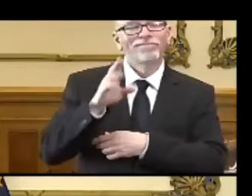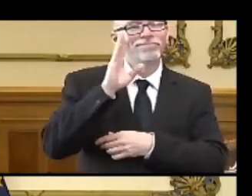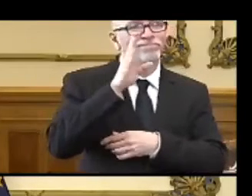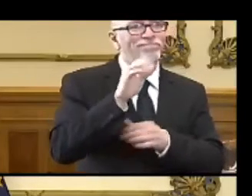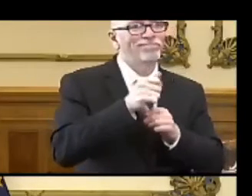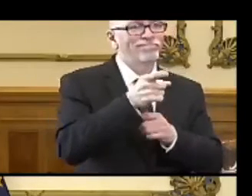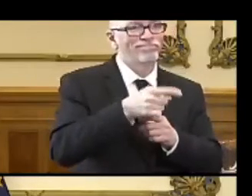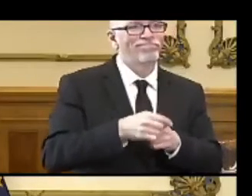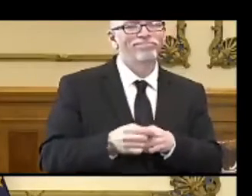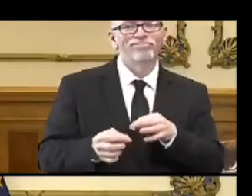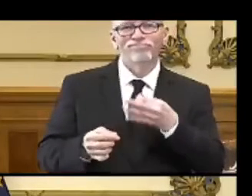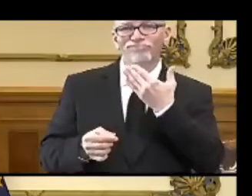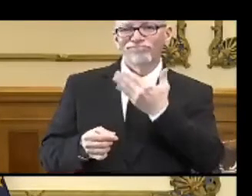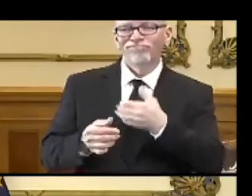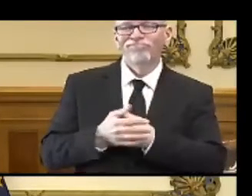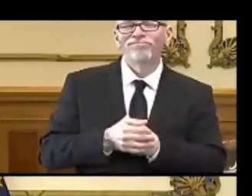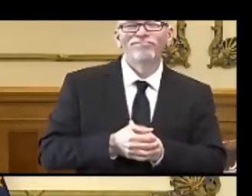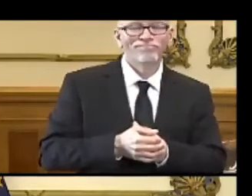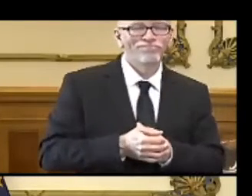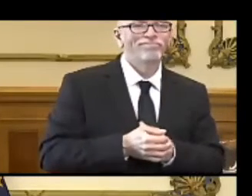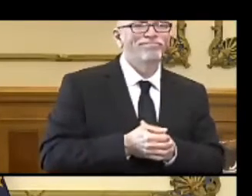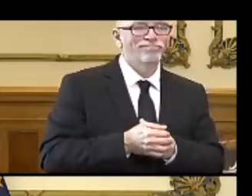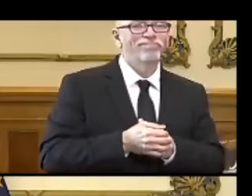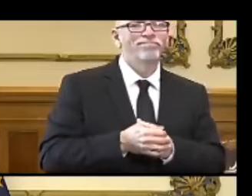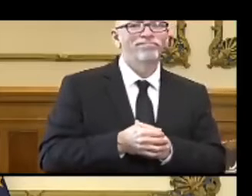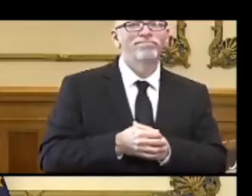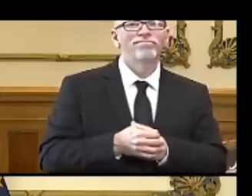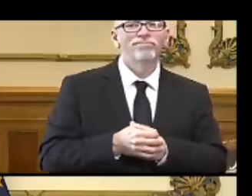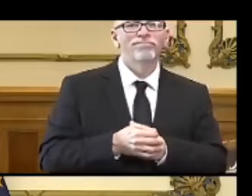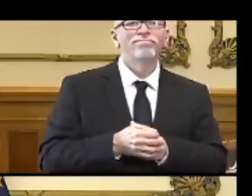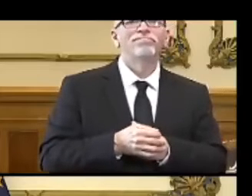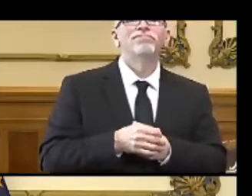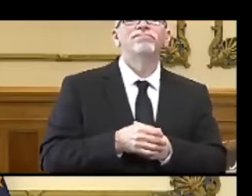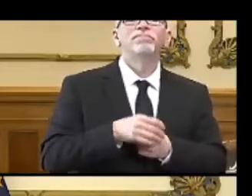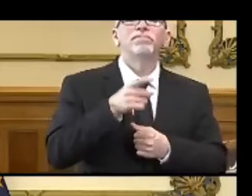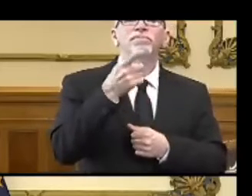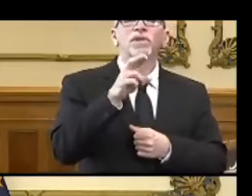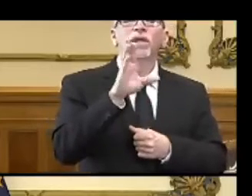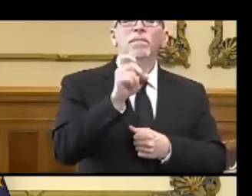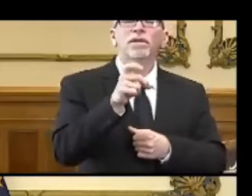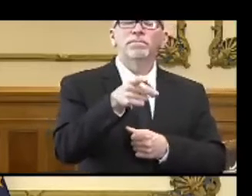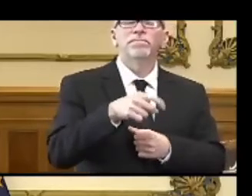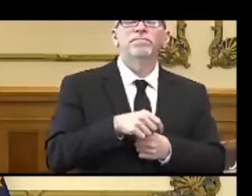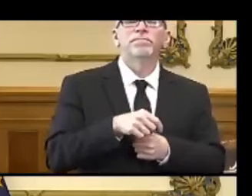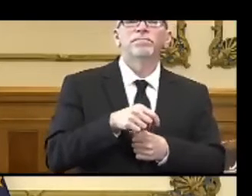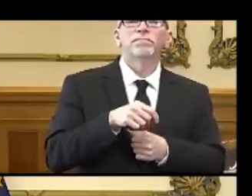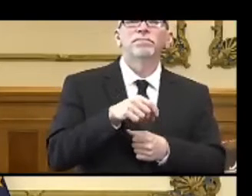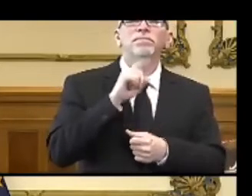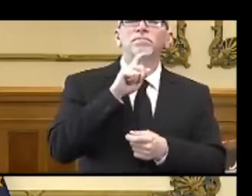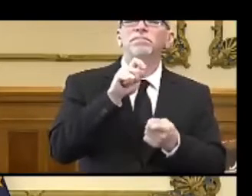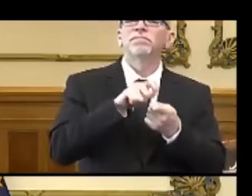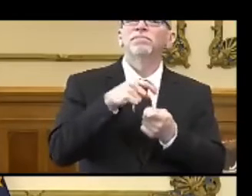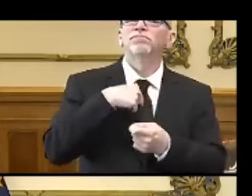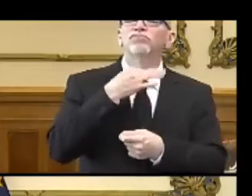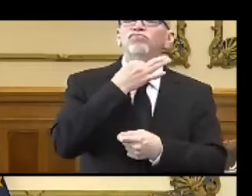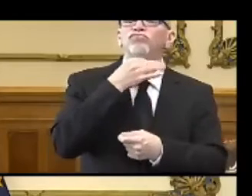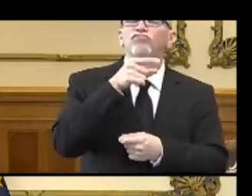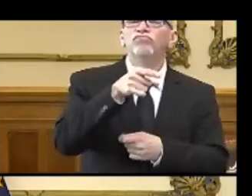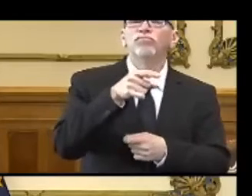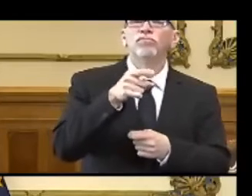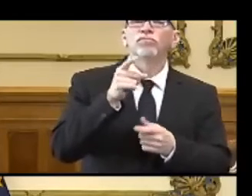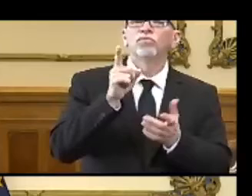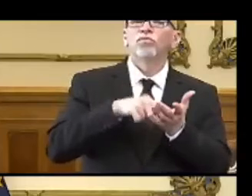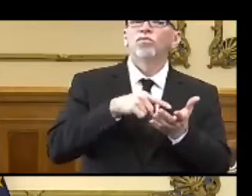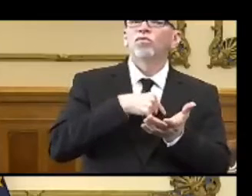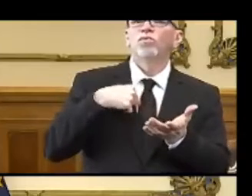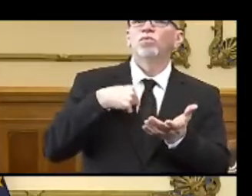Good. How are you? Hanging in there. Good. Dr. Box, specifically, I'm curious what takeaways we